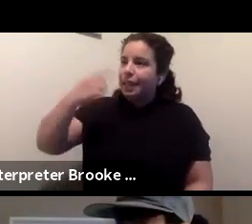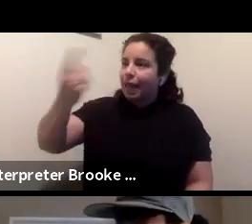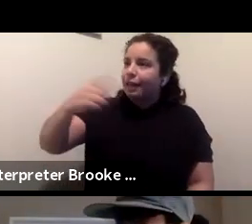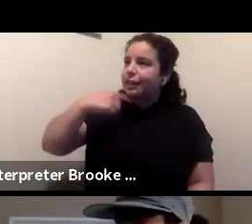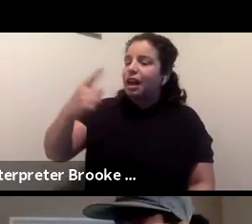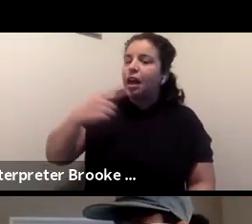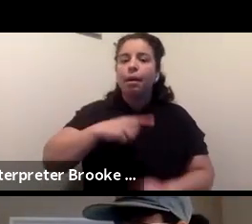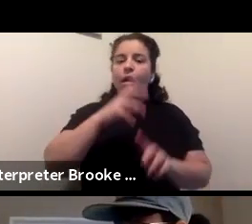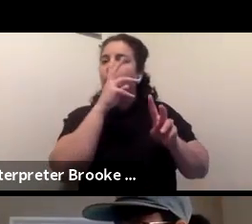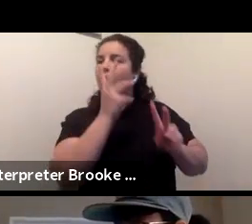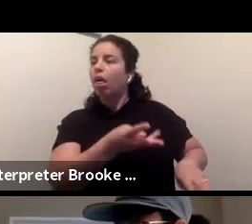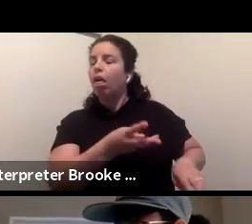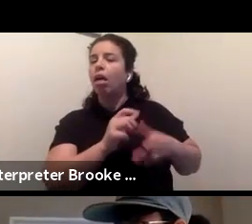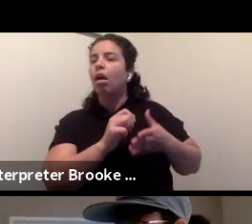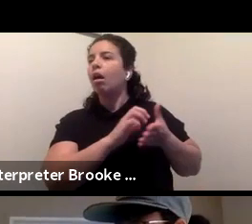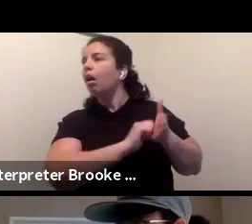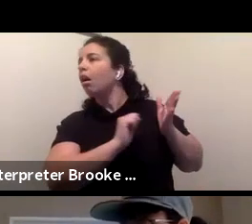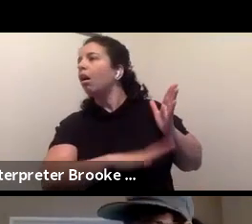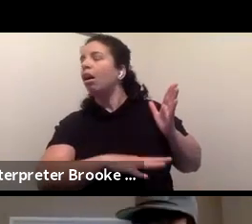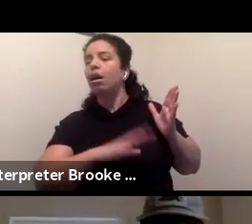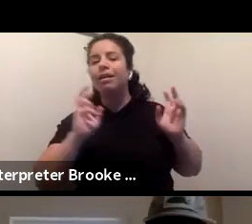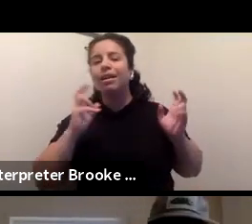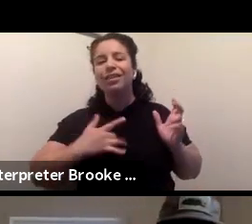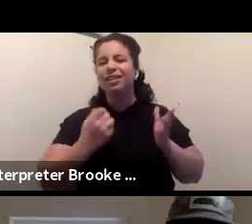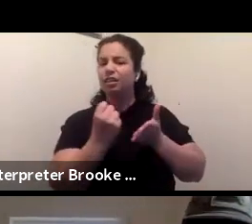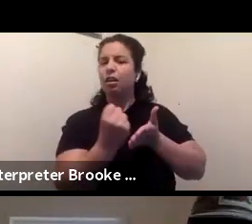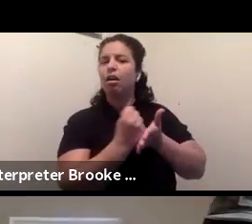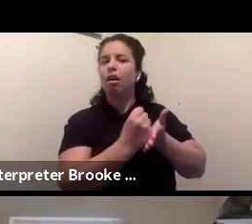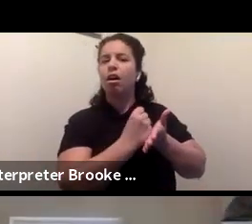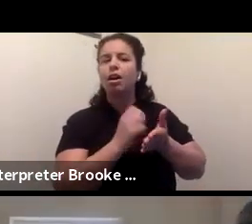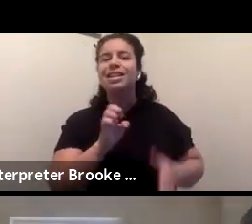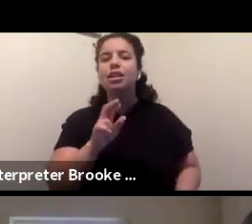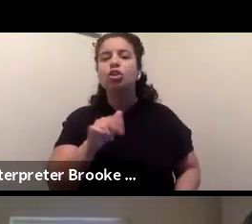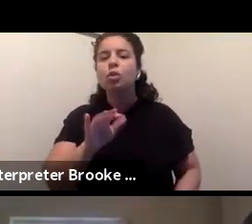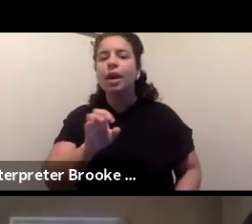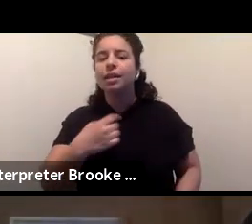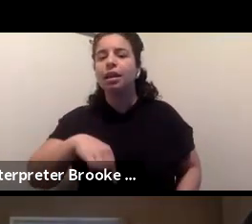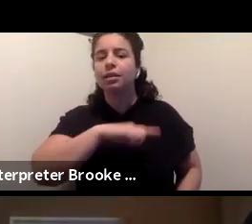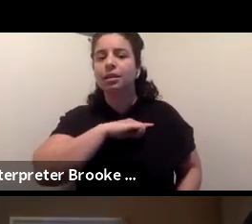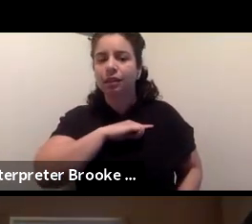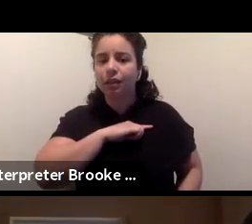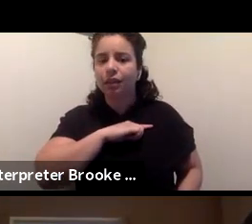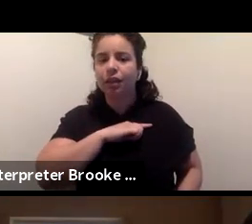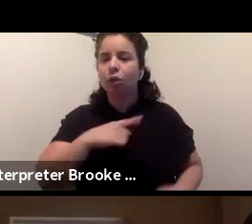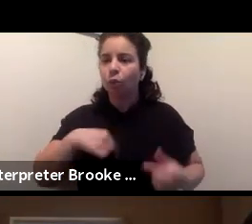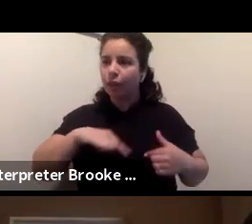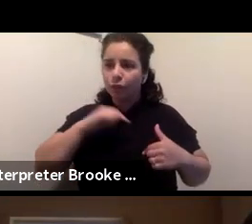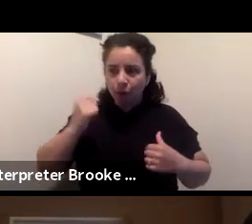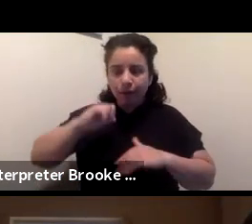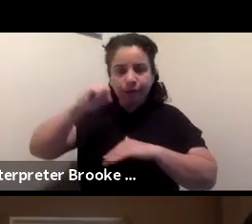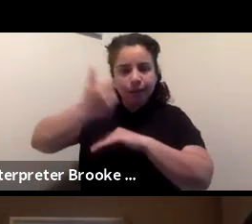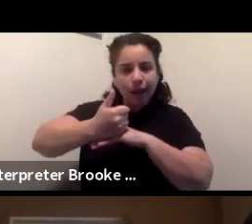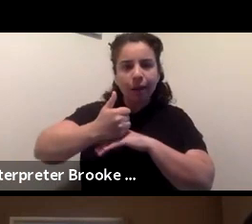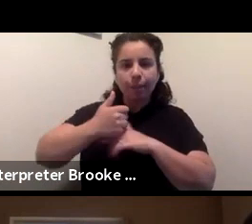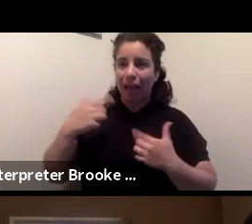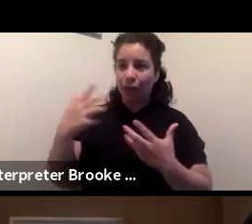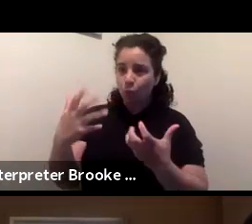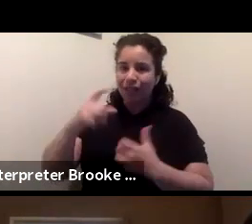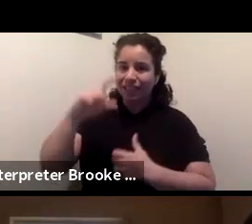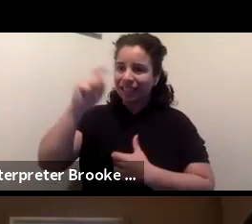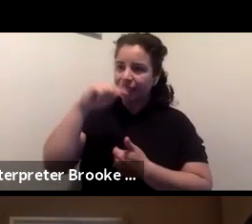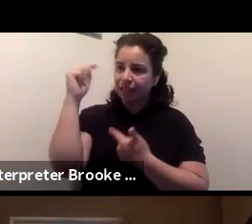the long work that people have been doing, that our communities have been doing to try to establish conditions that are in